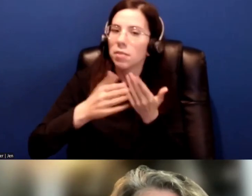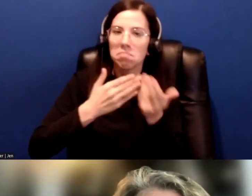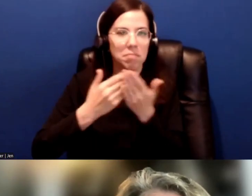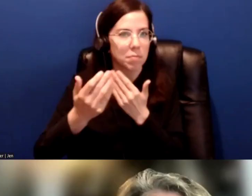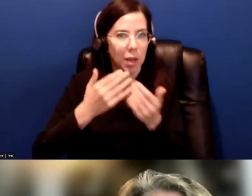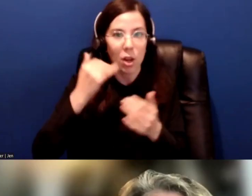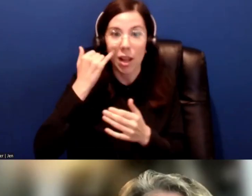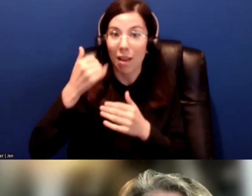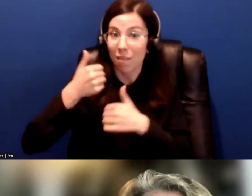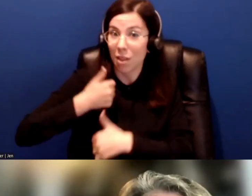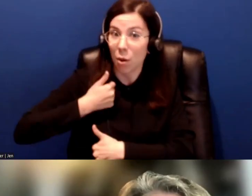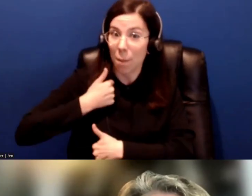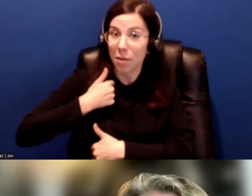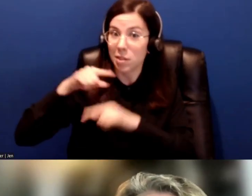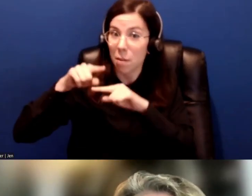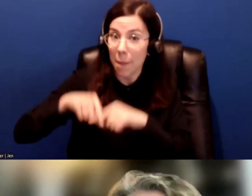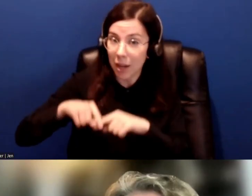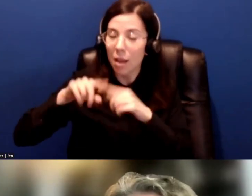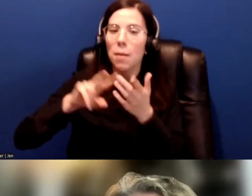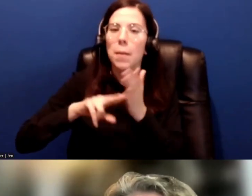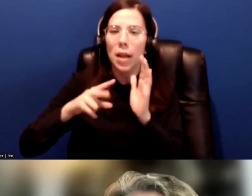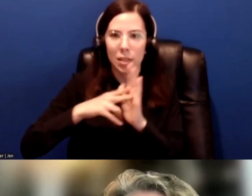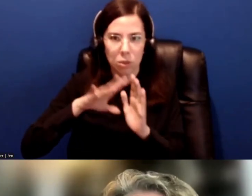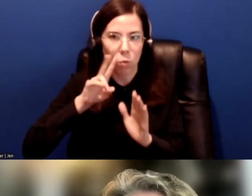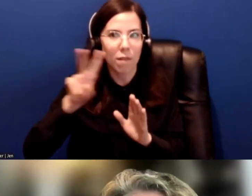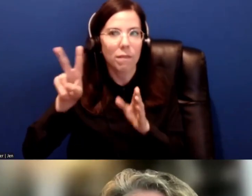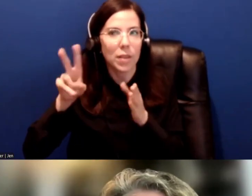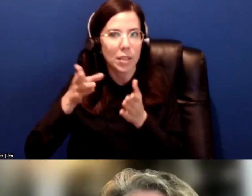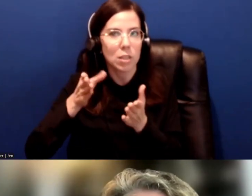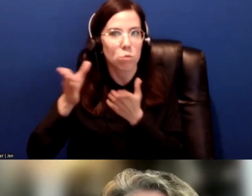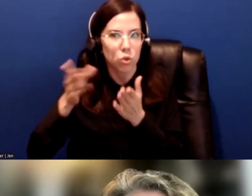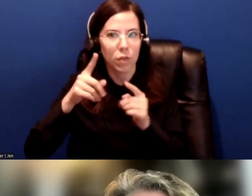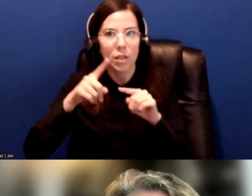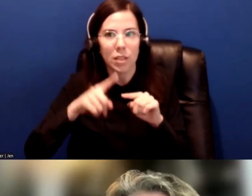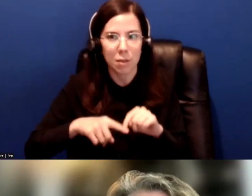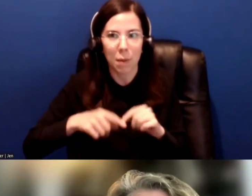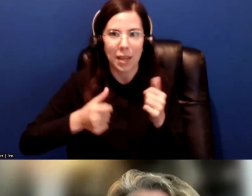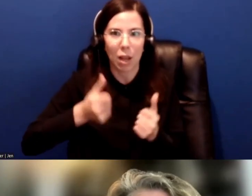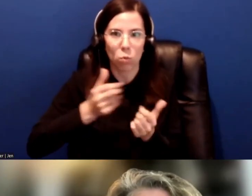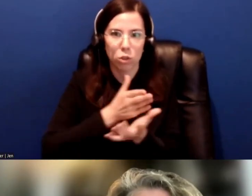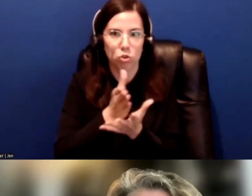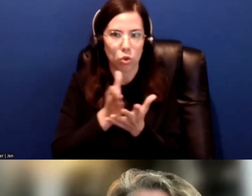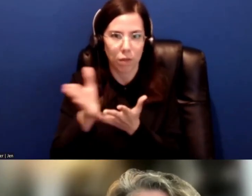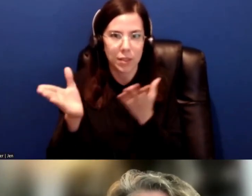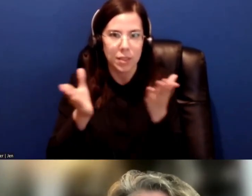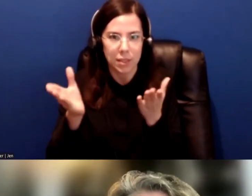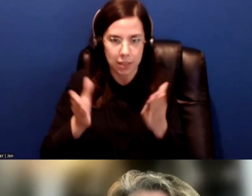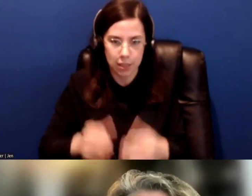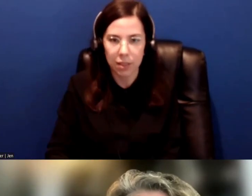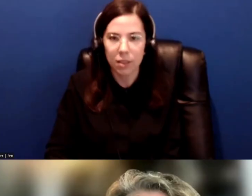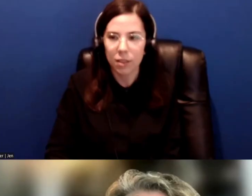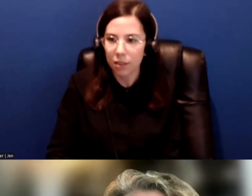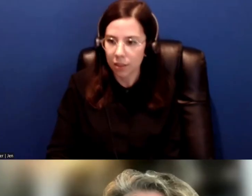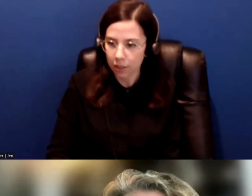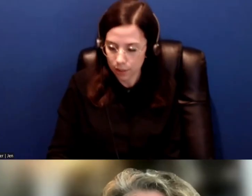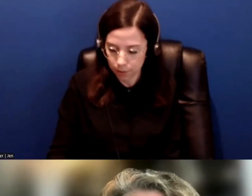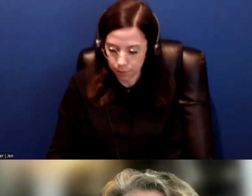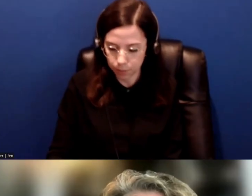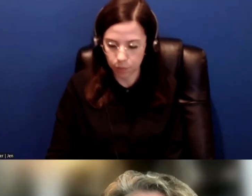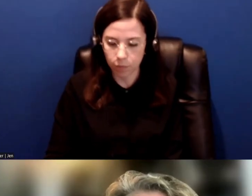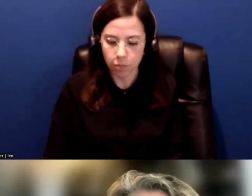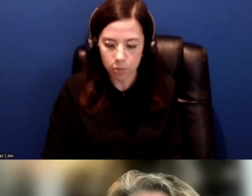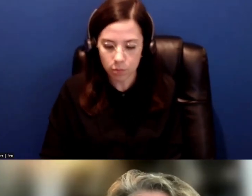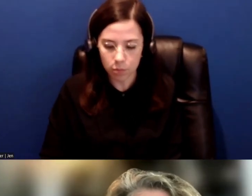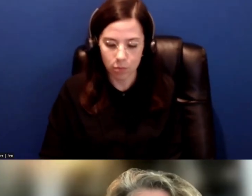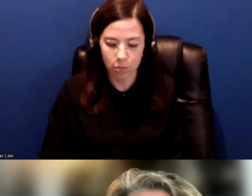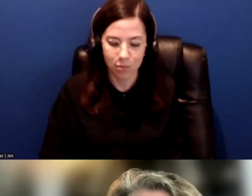they qualify for victim services in the branch that they are a dependent. All right. It is civilians